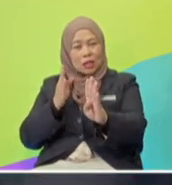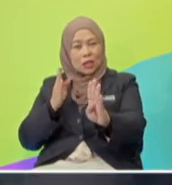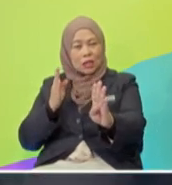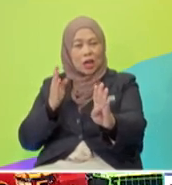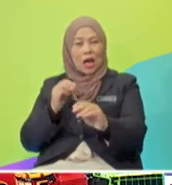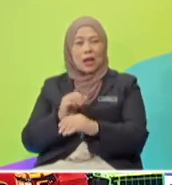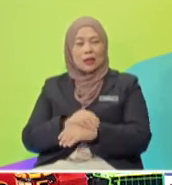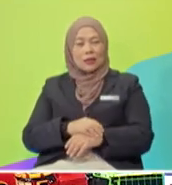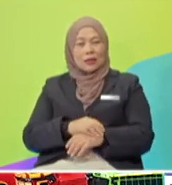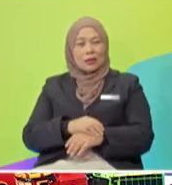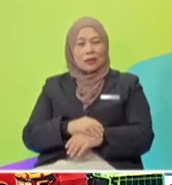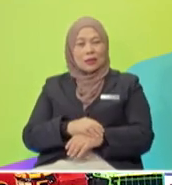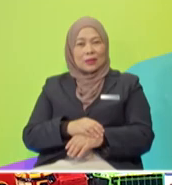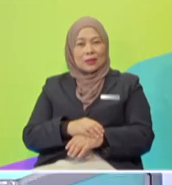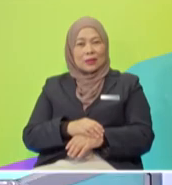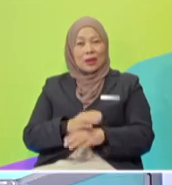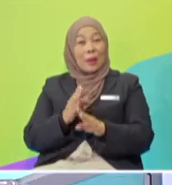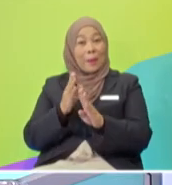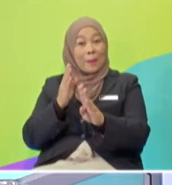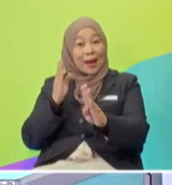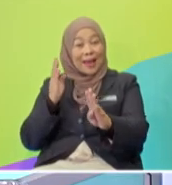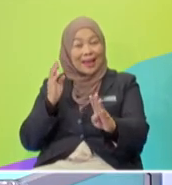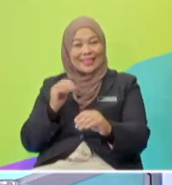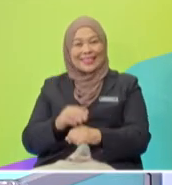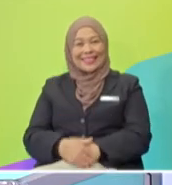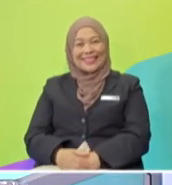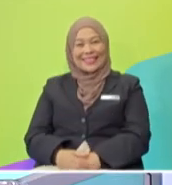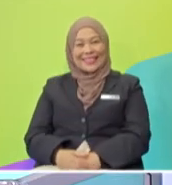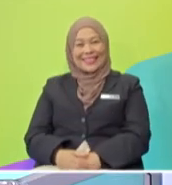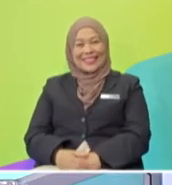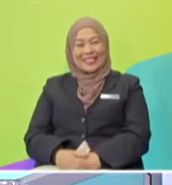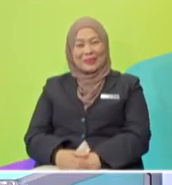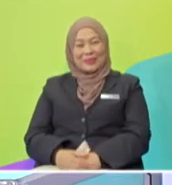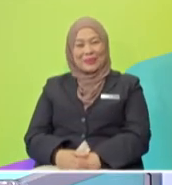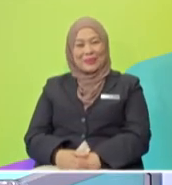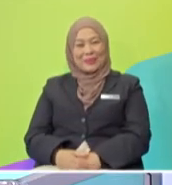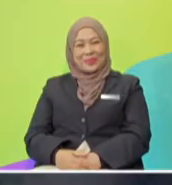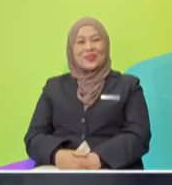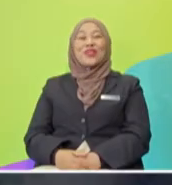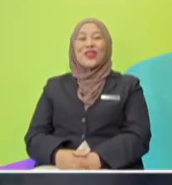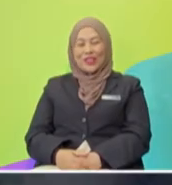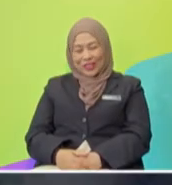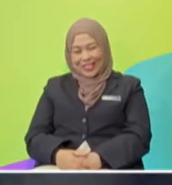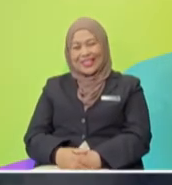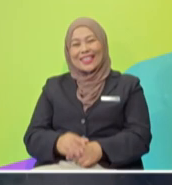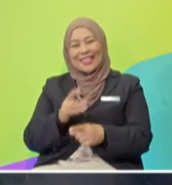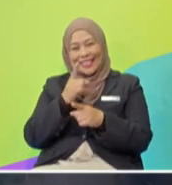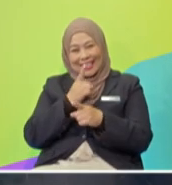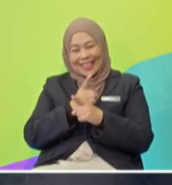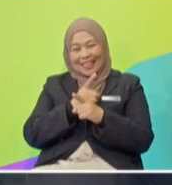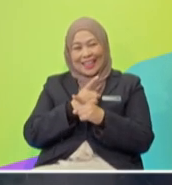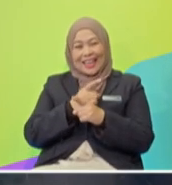Chewy, chewy train, chugging down the track. So what do you think is the answer, teacher? It's a train. Is it a